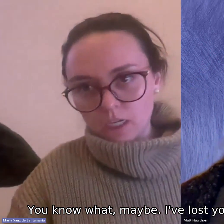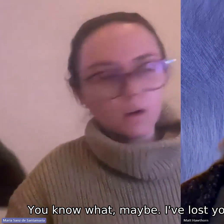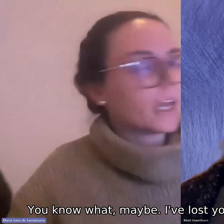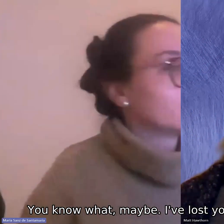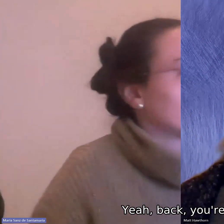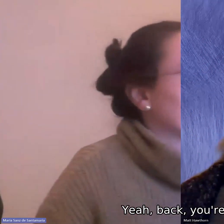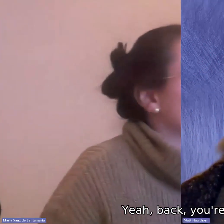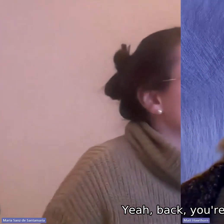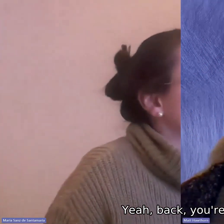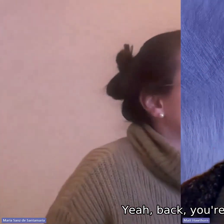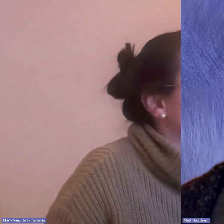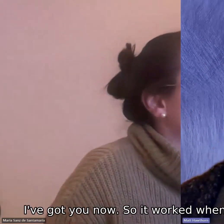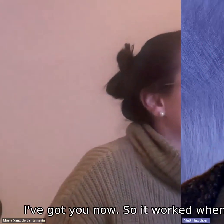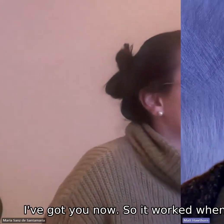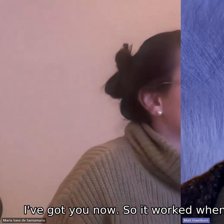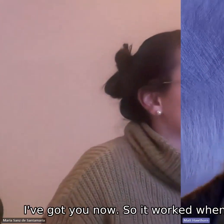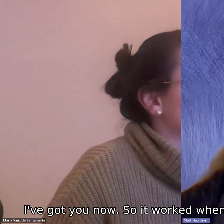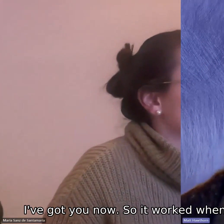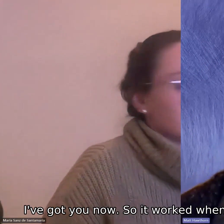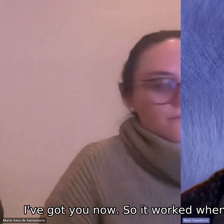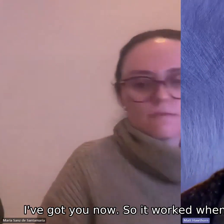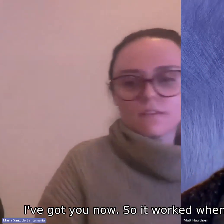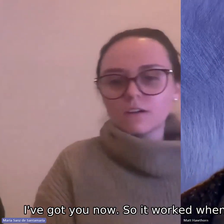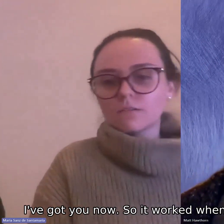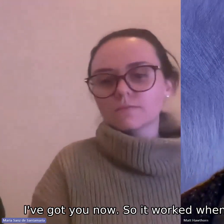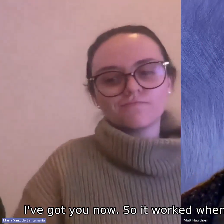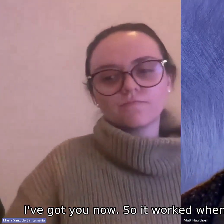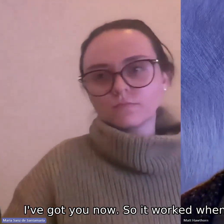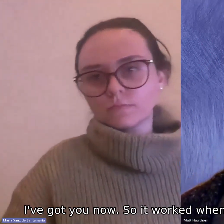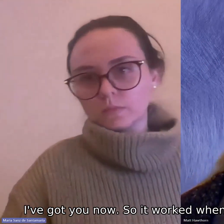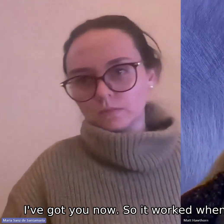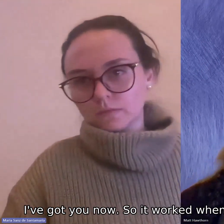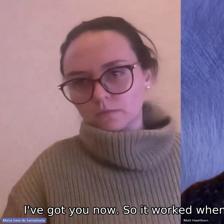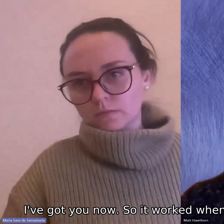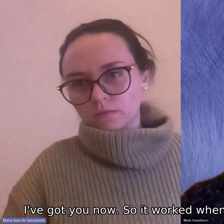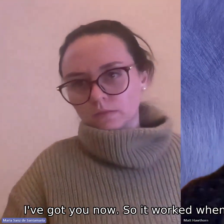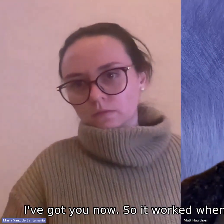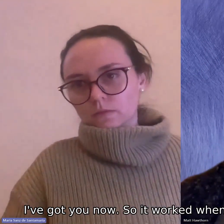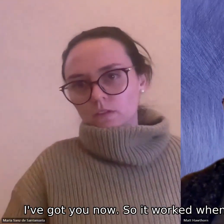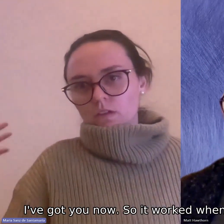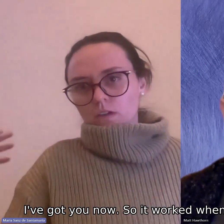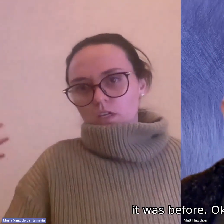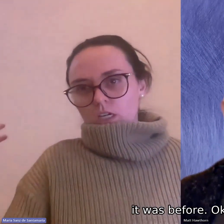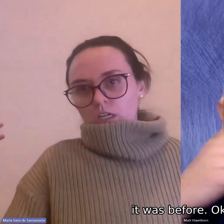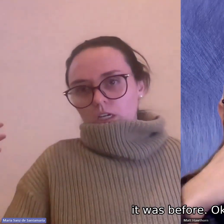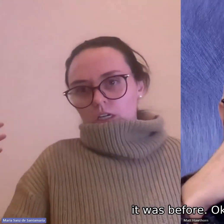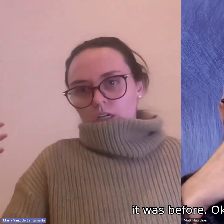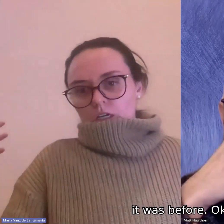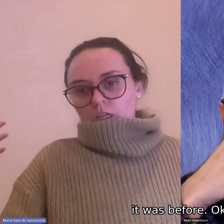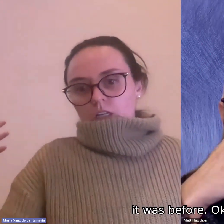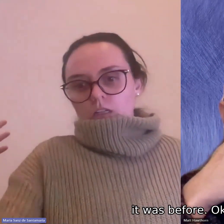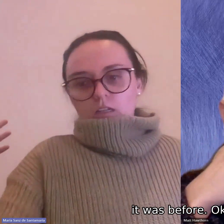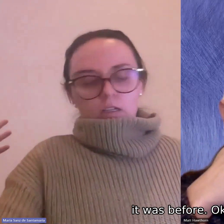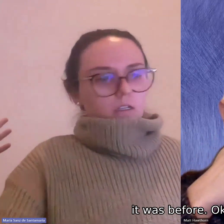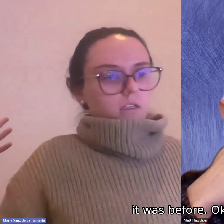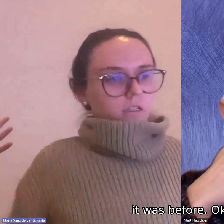Lost me. Okay, again. Yeah, back. You're back. Yeah, got you now. So it worked when you were muted or whatever it was